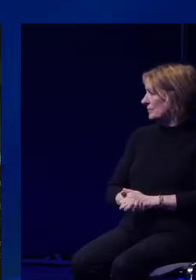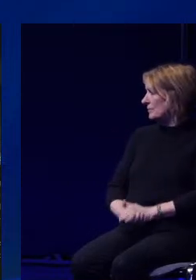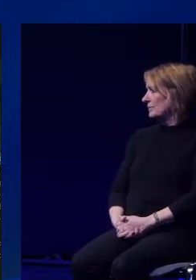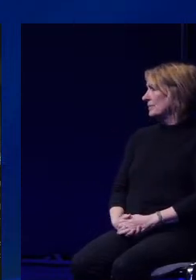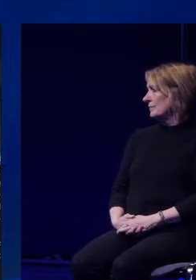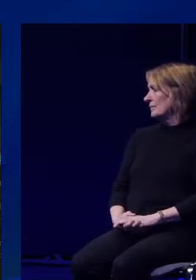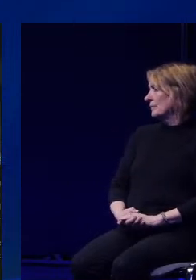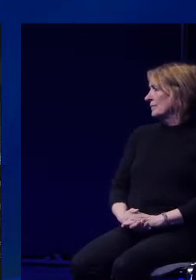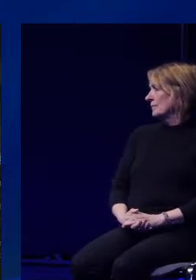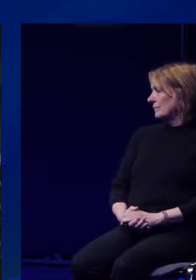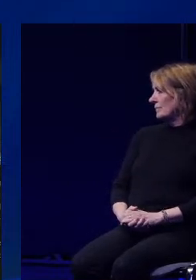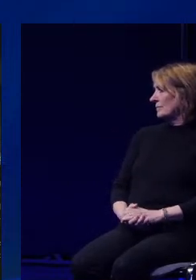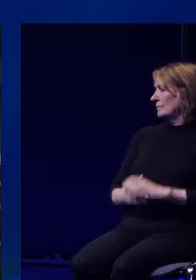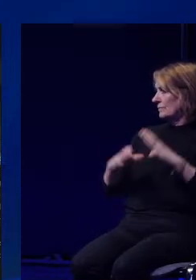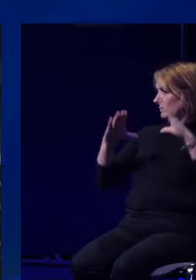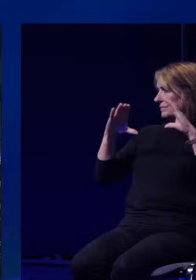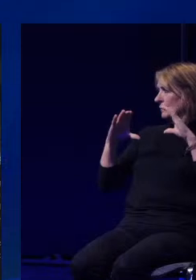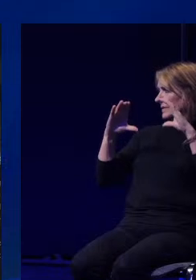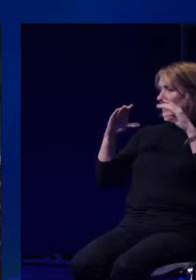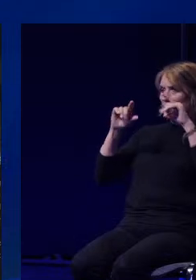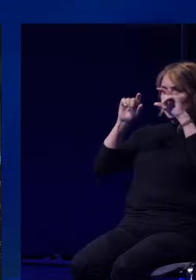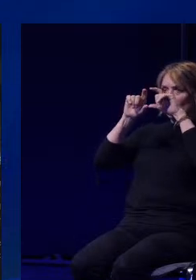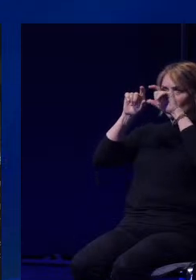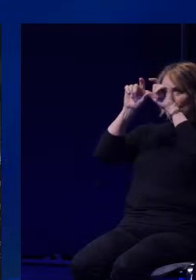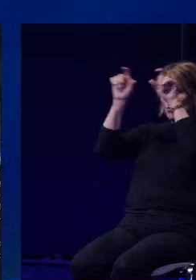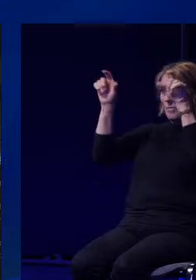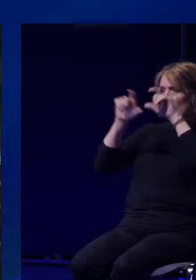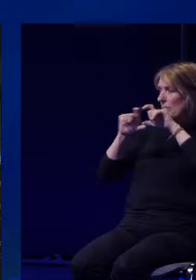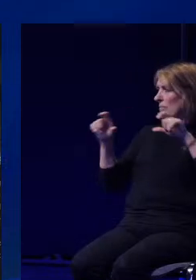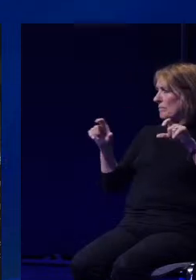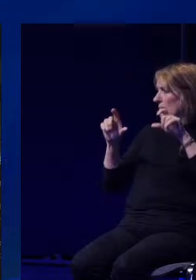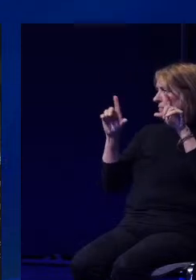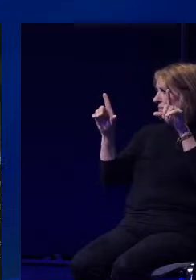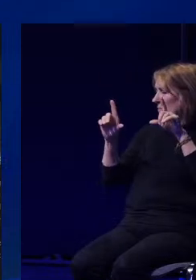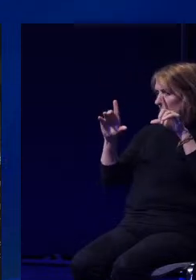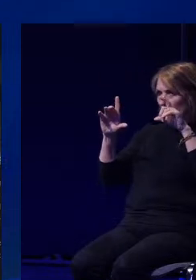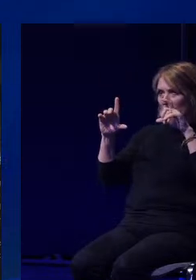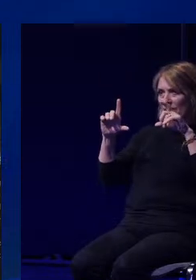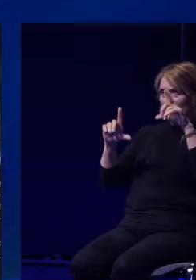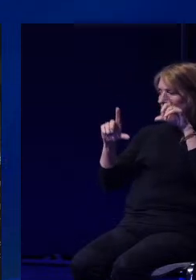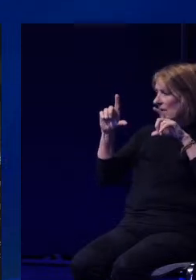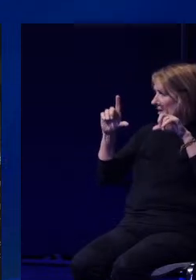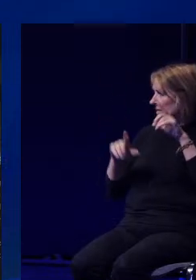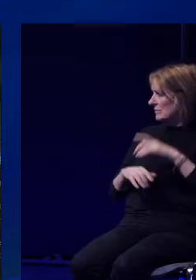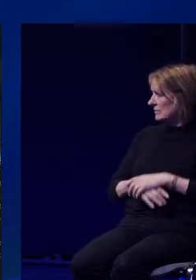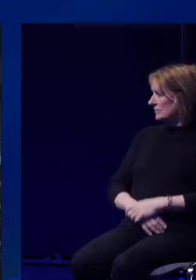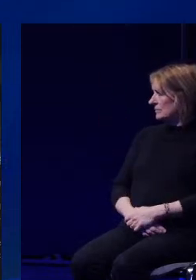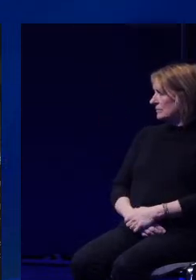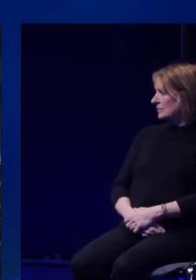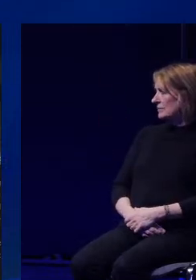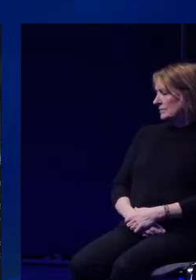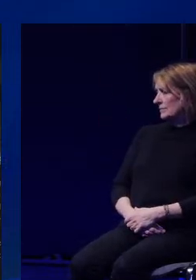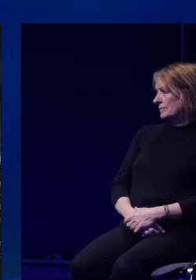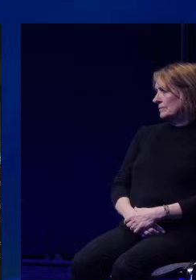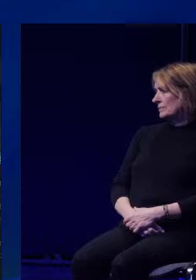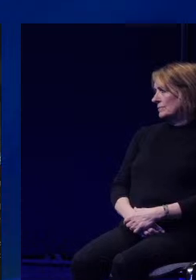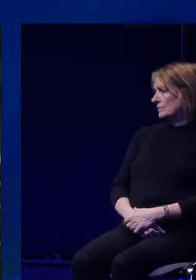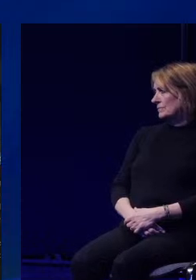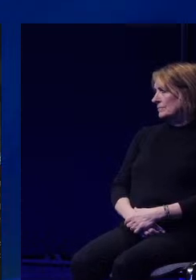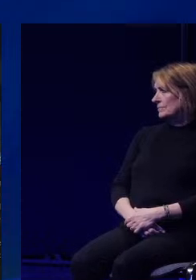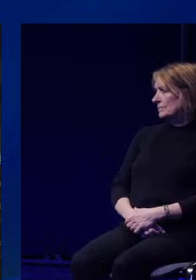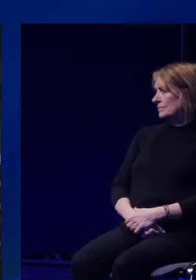Then you can find your crop, like 2.39, for example. Then you